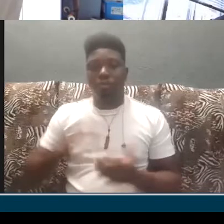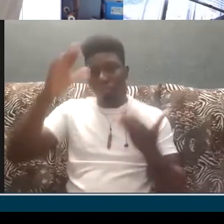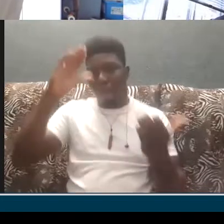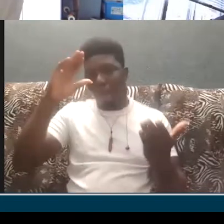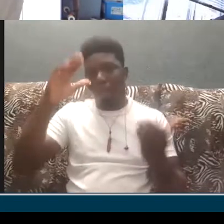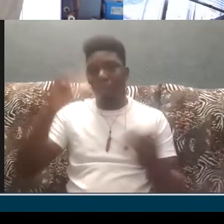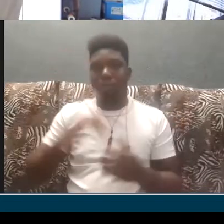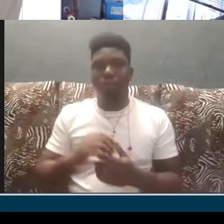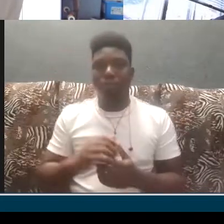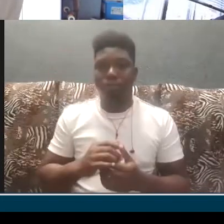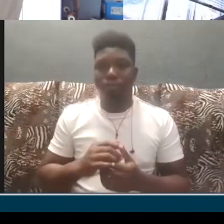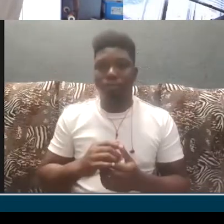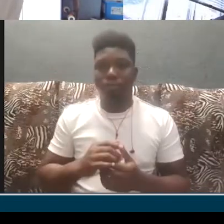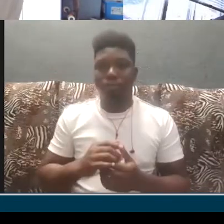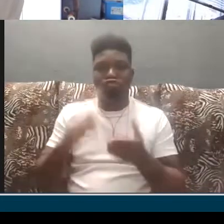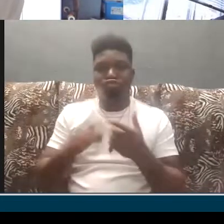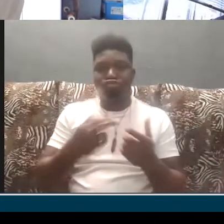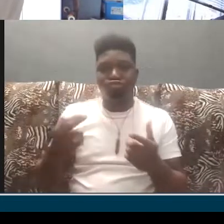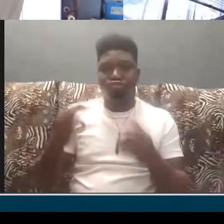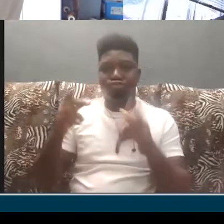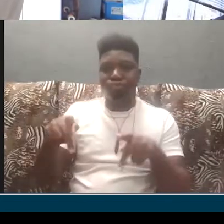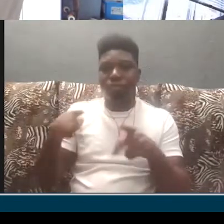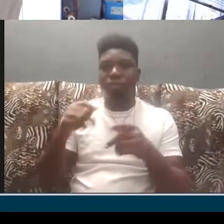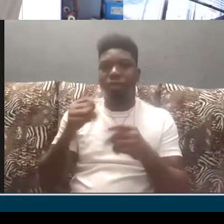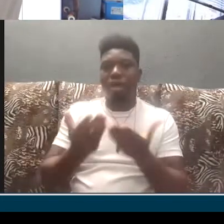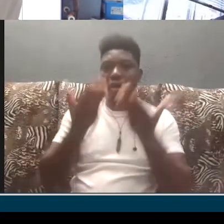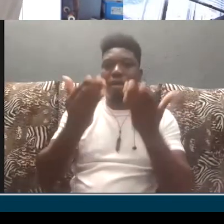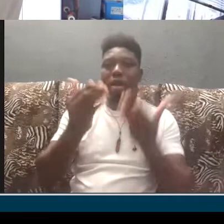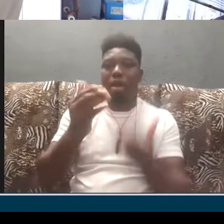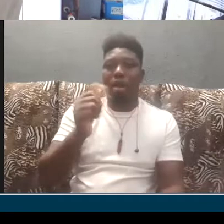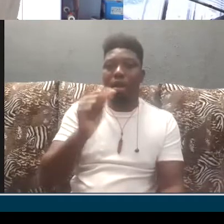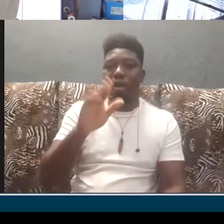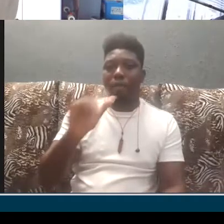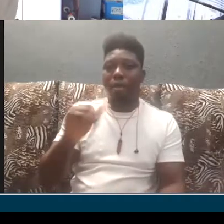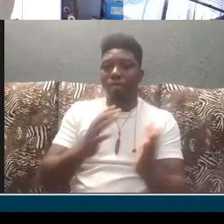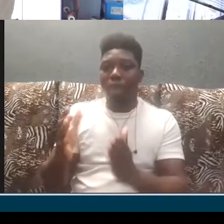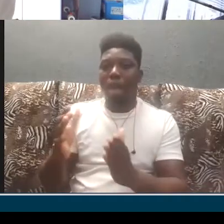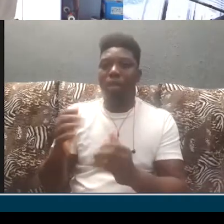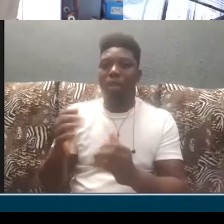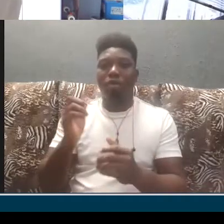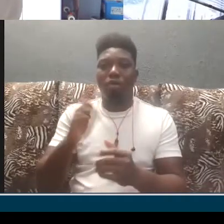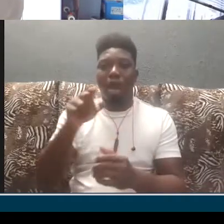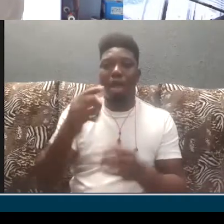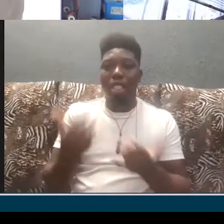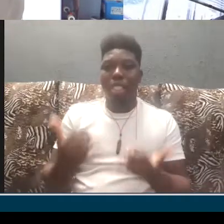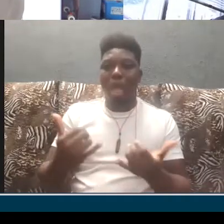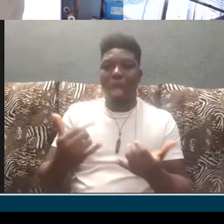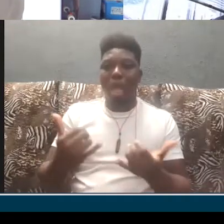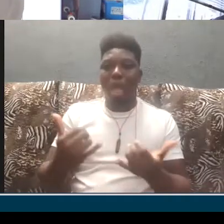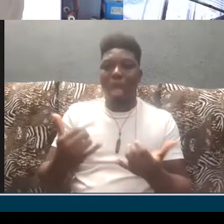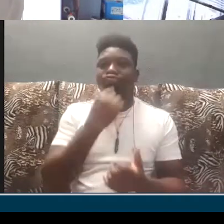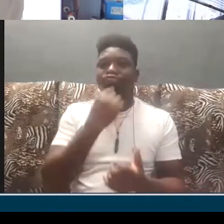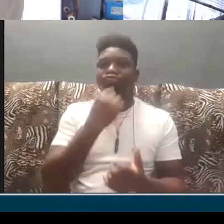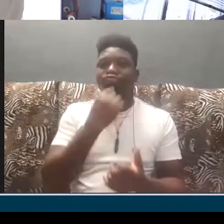today's session, where she is now a Disability Mobility Initiative Fellow. Abby, welcome